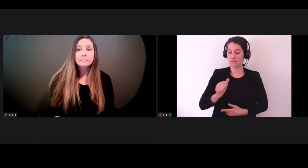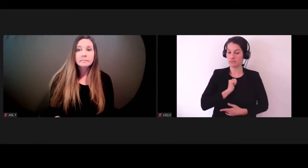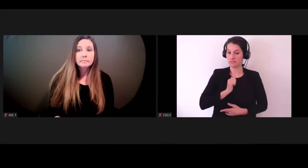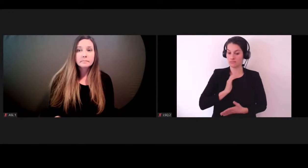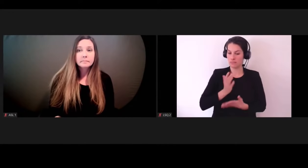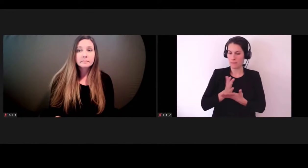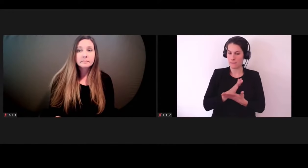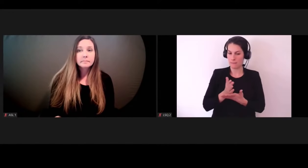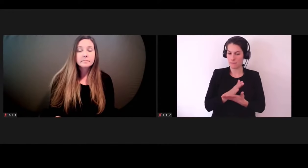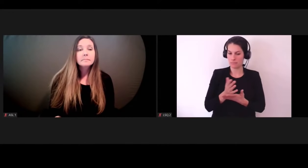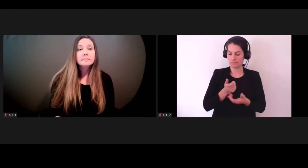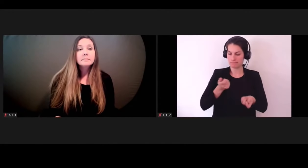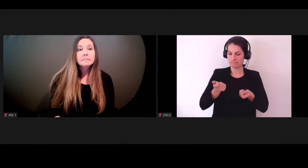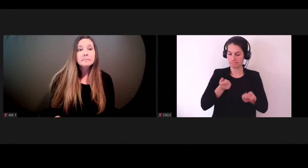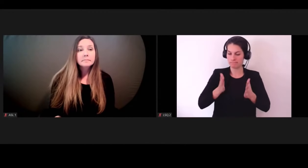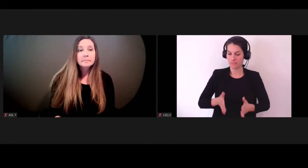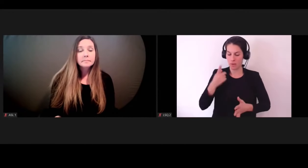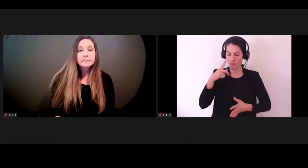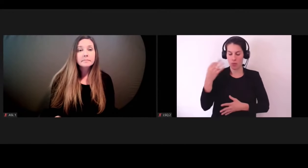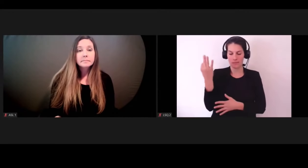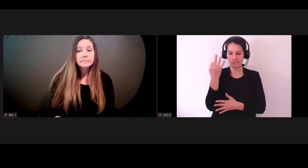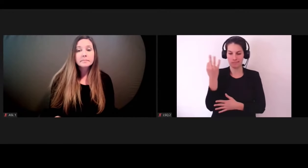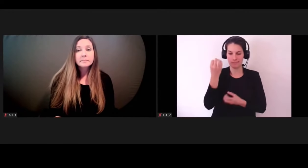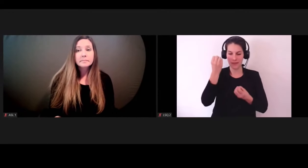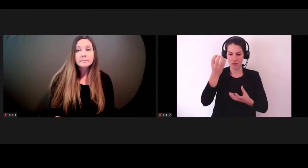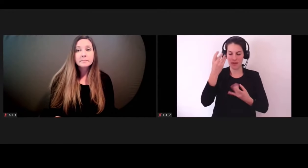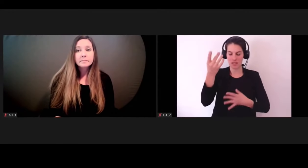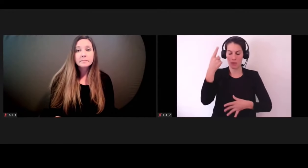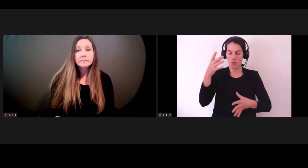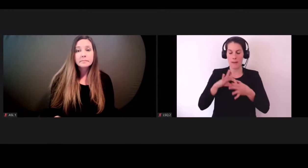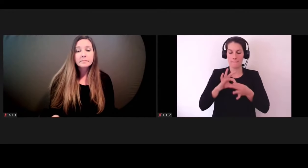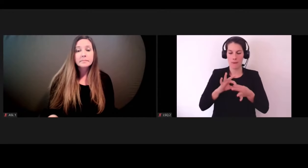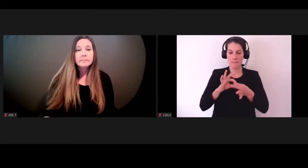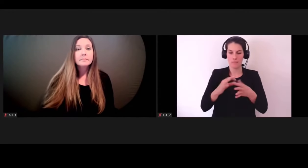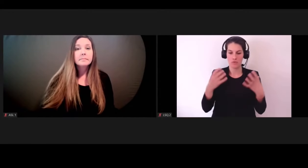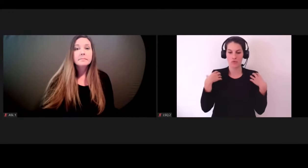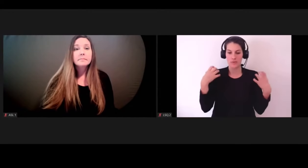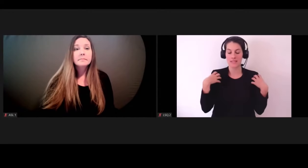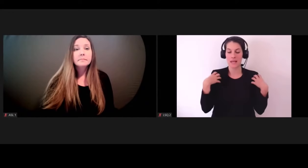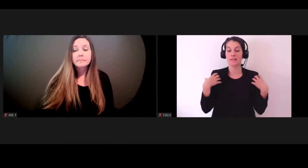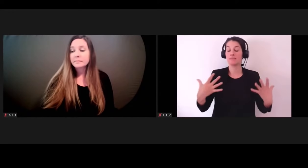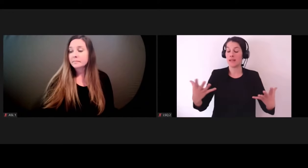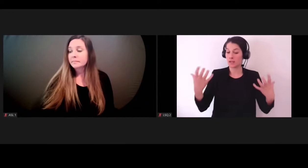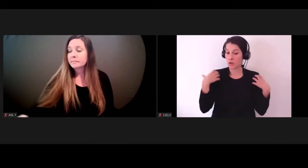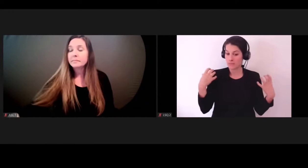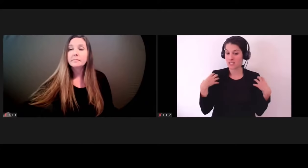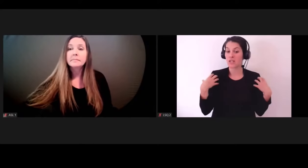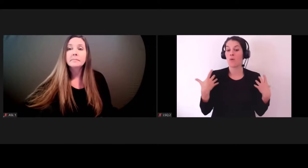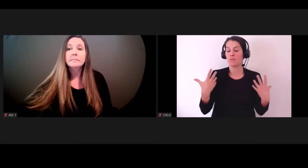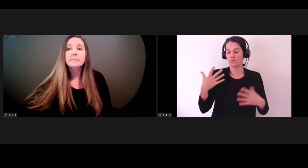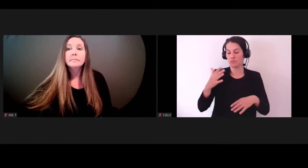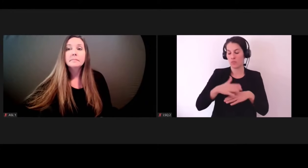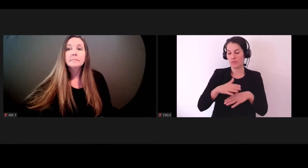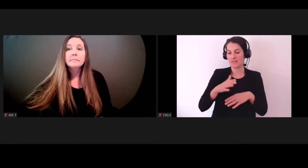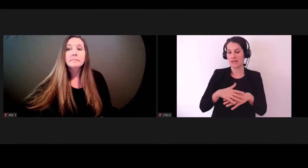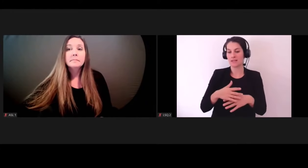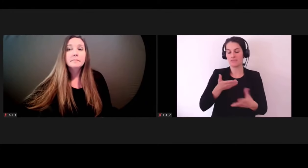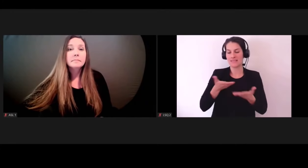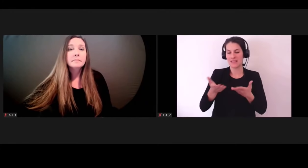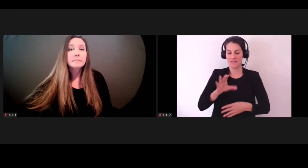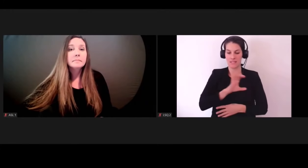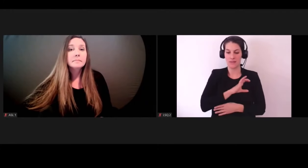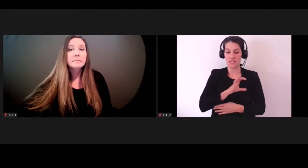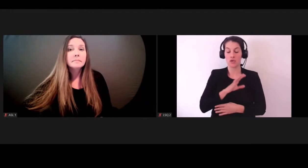modératrice pour la séance d'information pour les membres du Conseil et de la Commission de services policiers d'Ottawa sur la manifestation